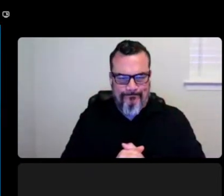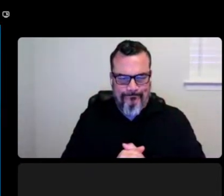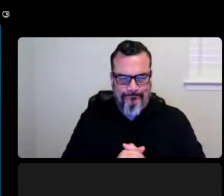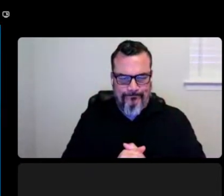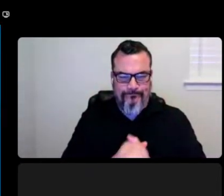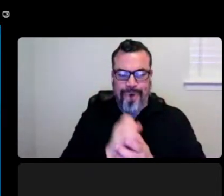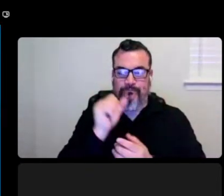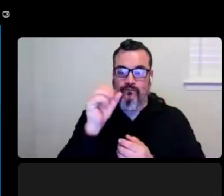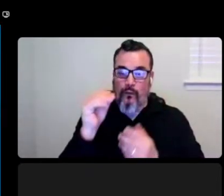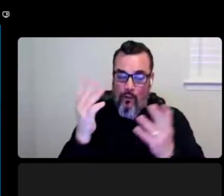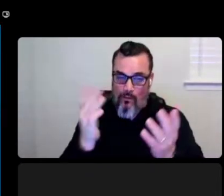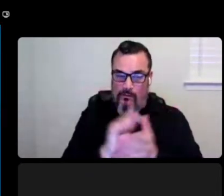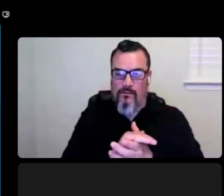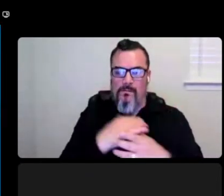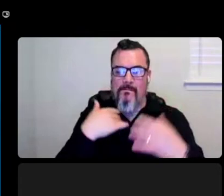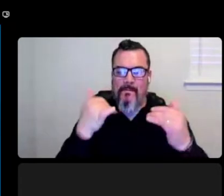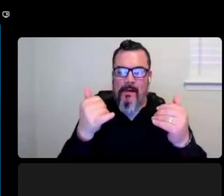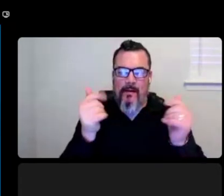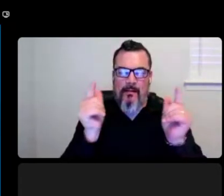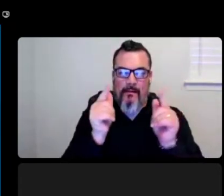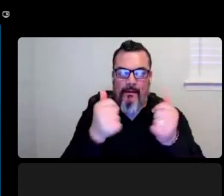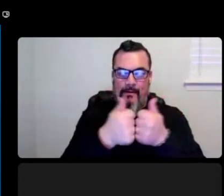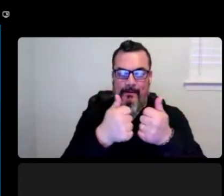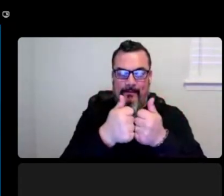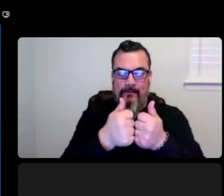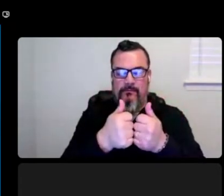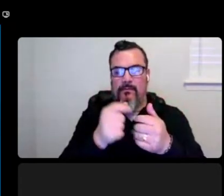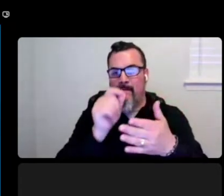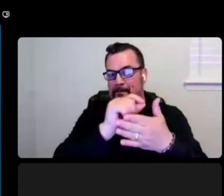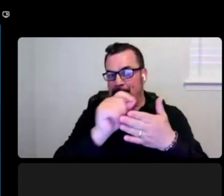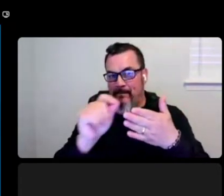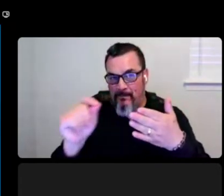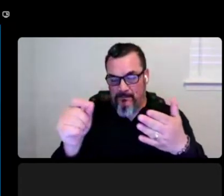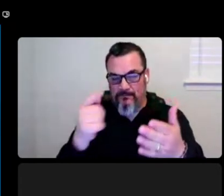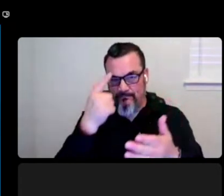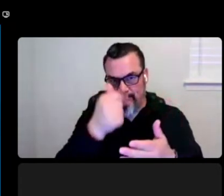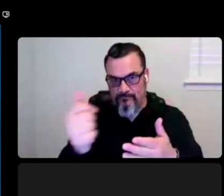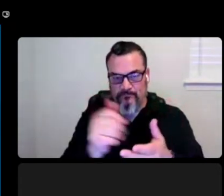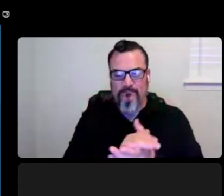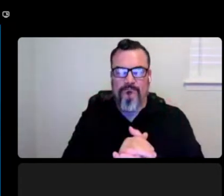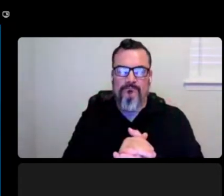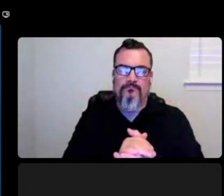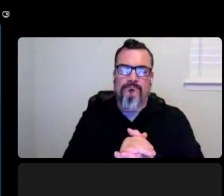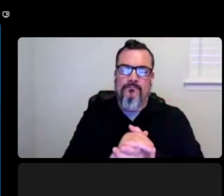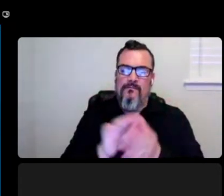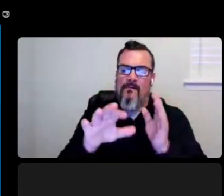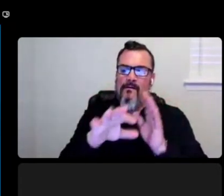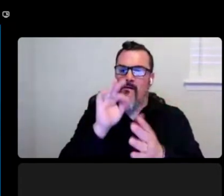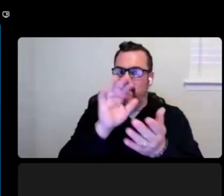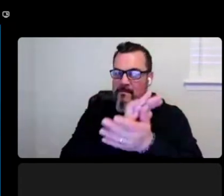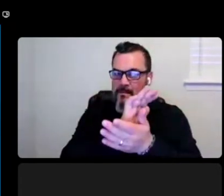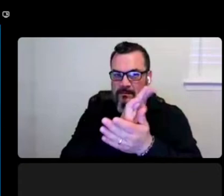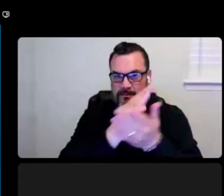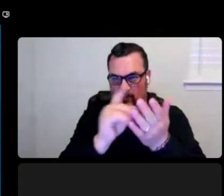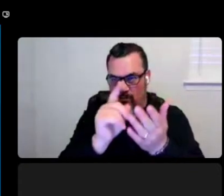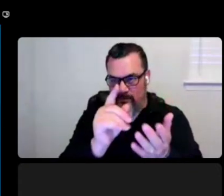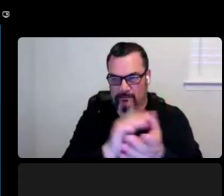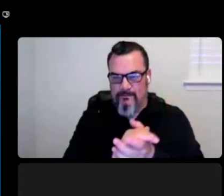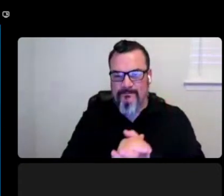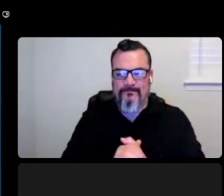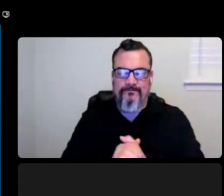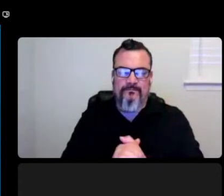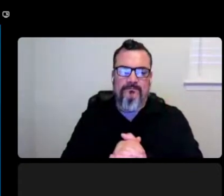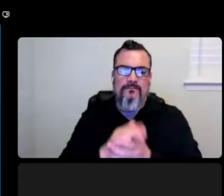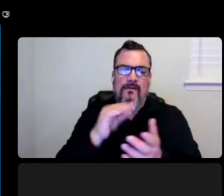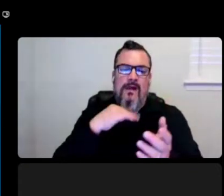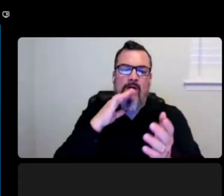So we're going to play a little game. Get out a pen or pencil and just find a piece of paper somewhere. And I'm